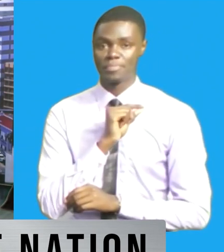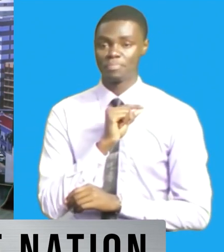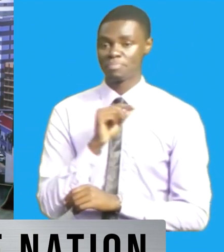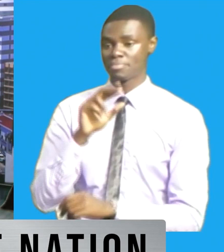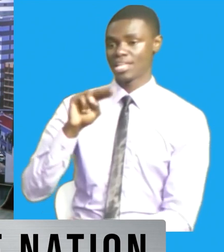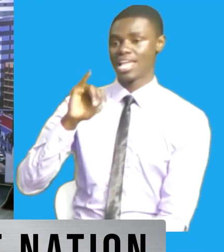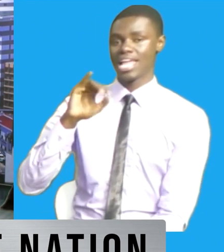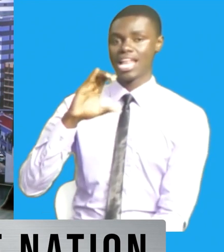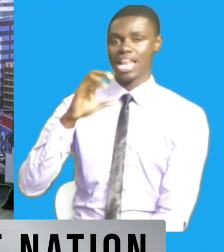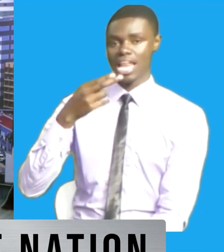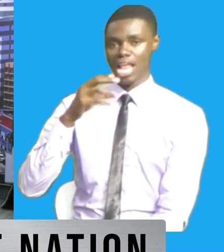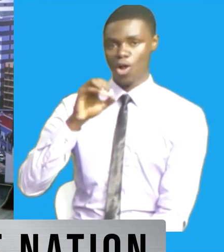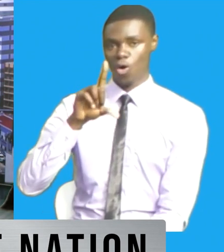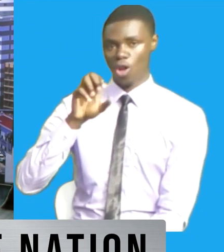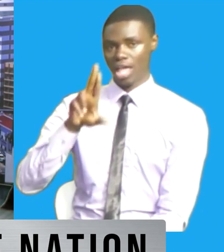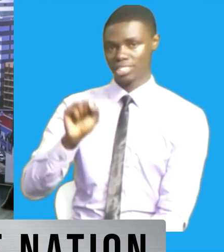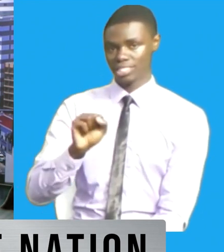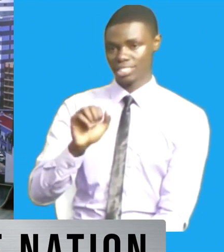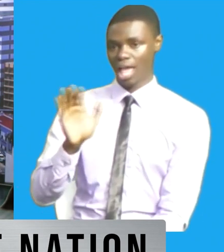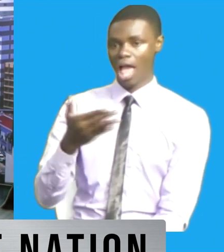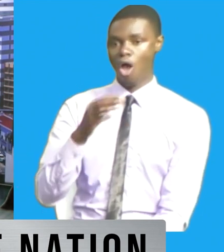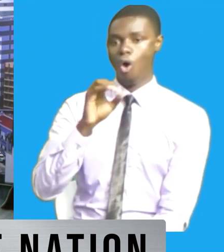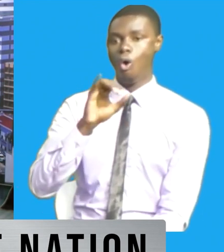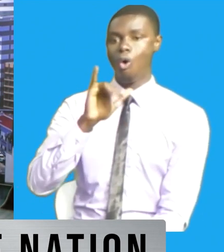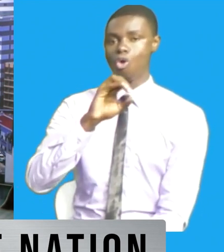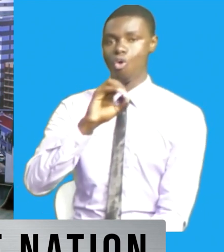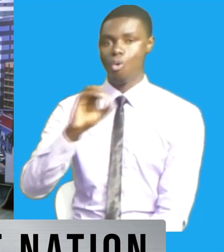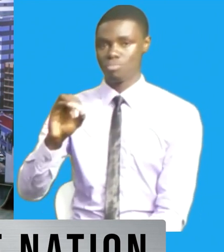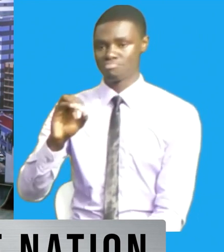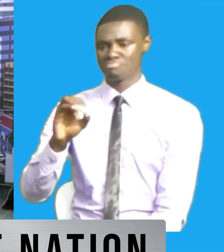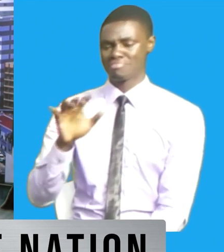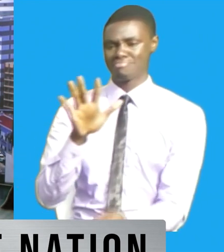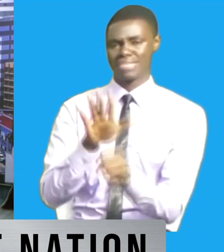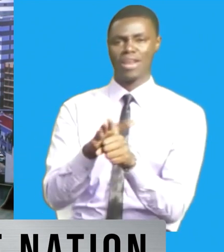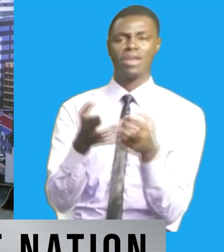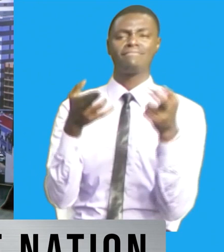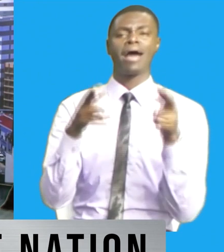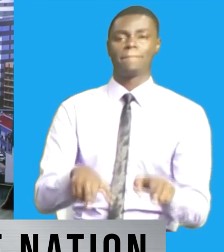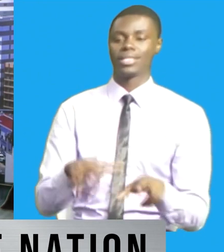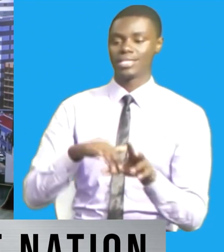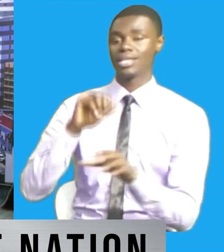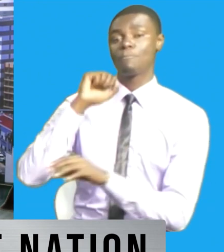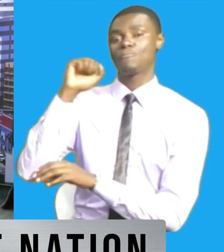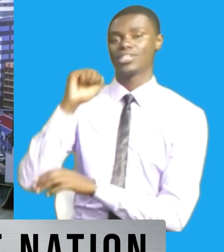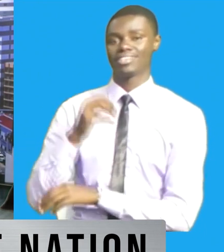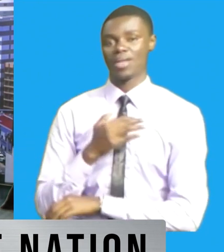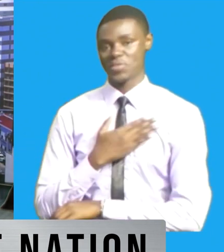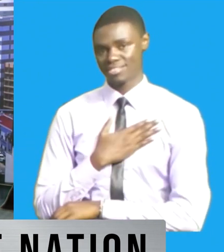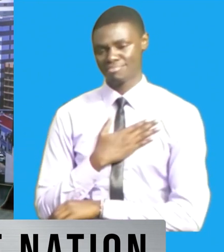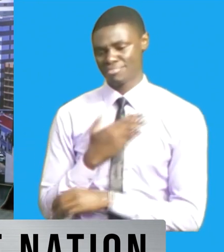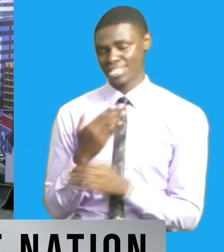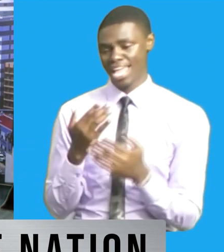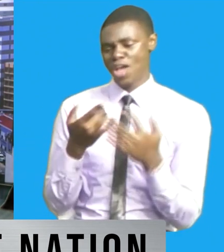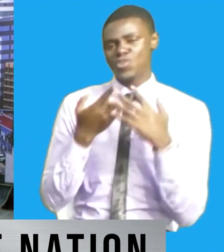Nicholas Oyo. Yes, JONA. Hey. So much has happened in our politics. Yeah. Sijui One day